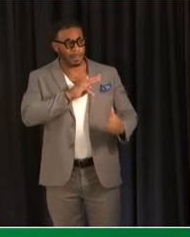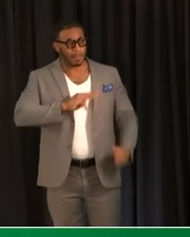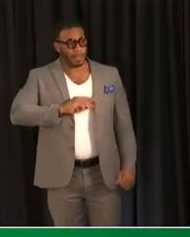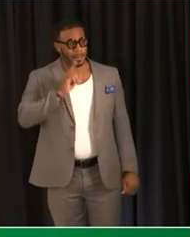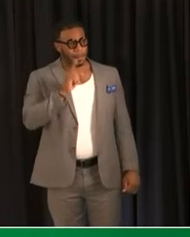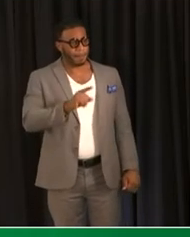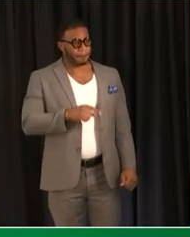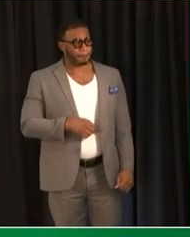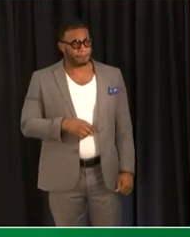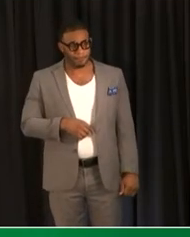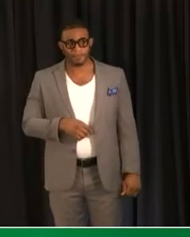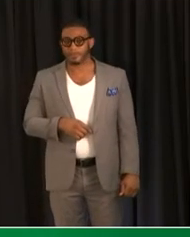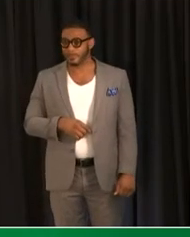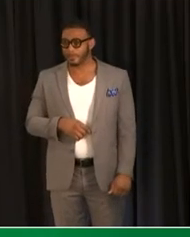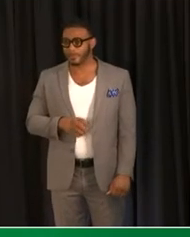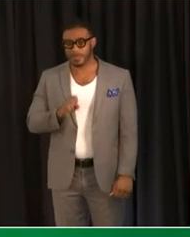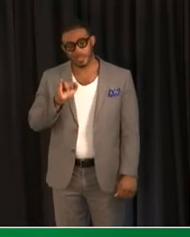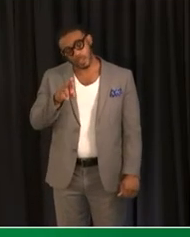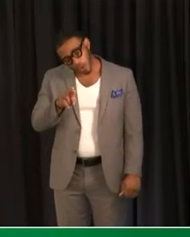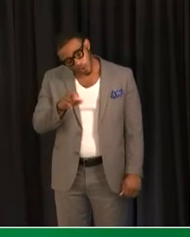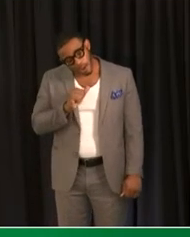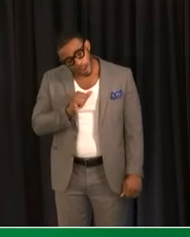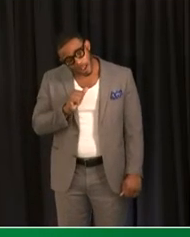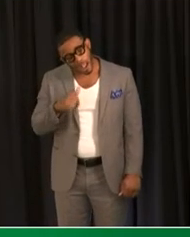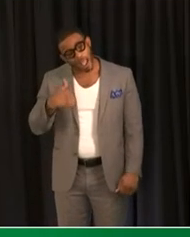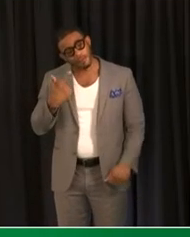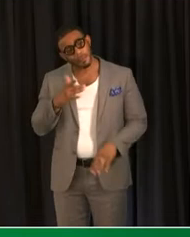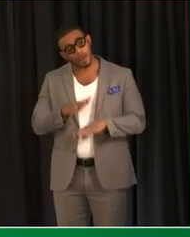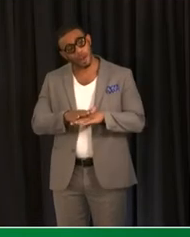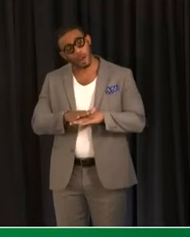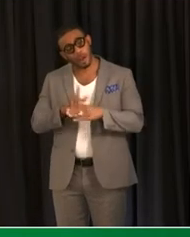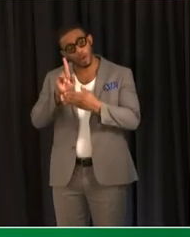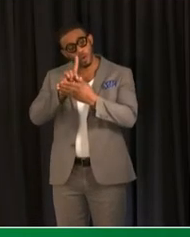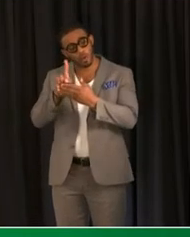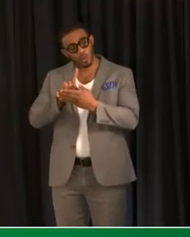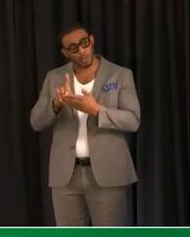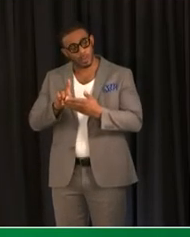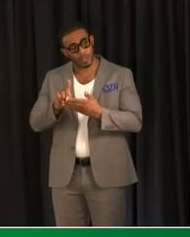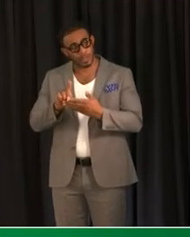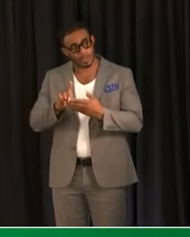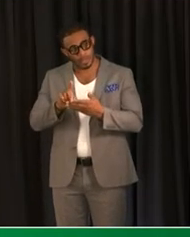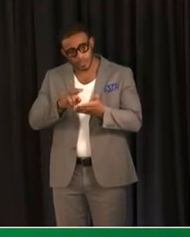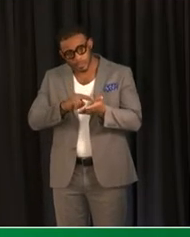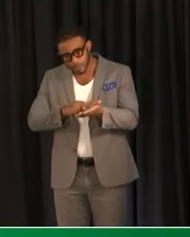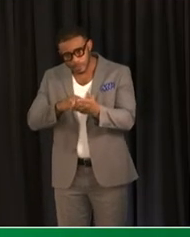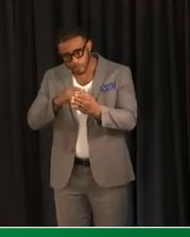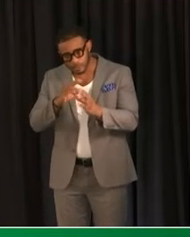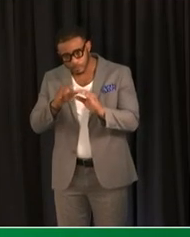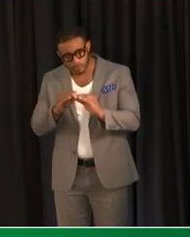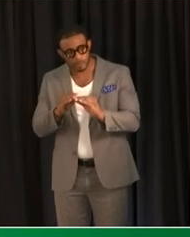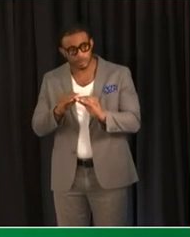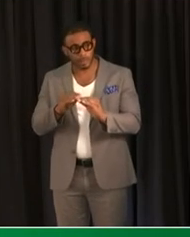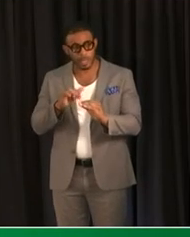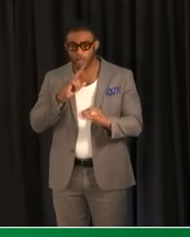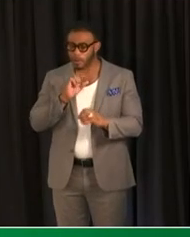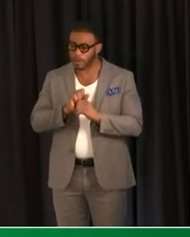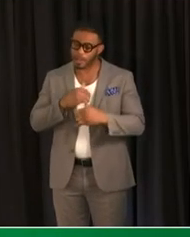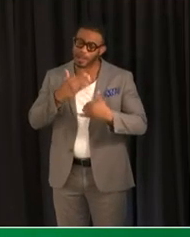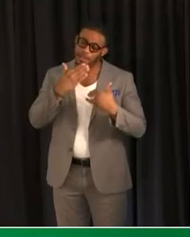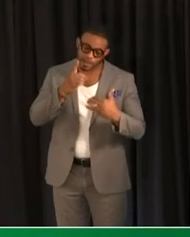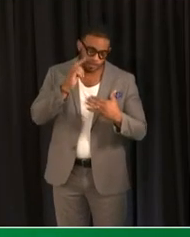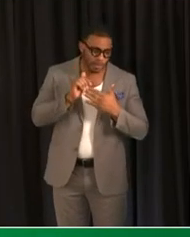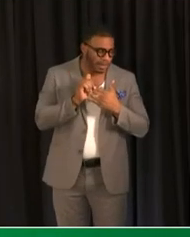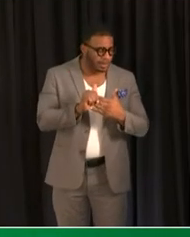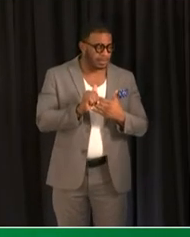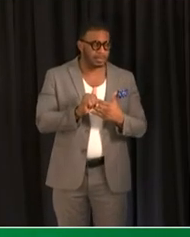mayor. Sir, I have been on the weekly check-in for a while, and I really